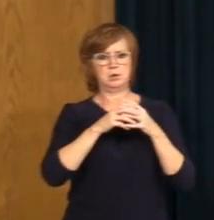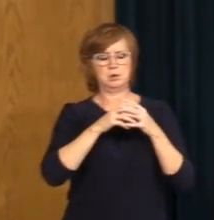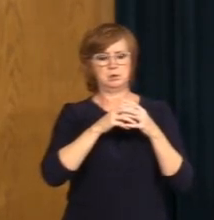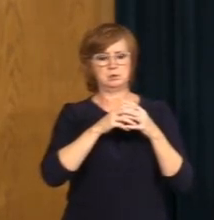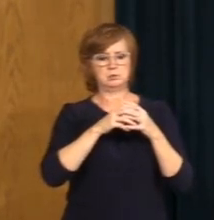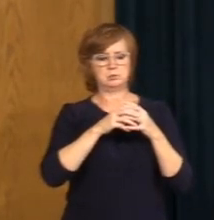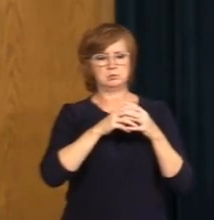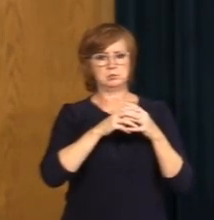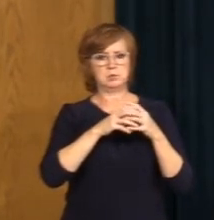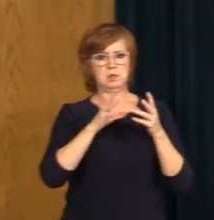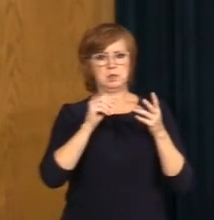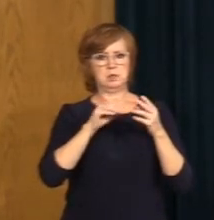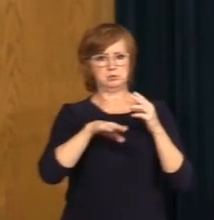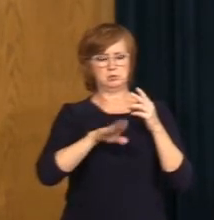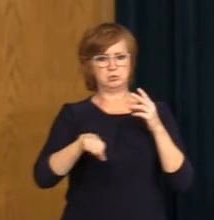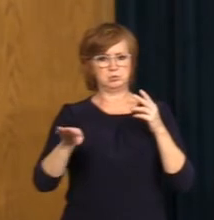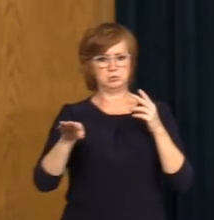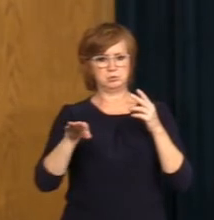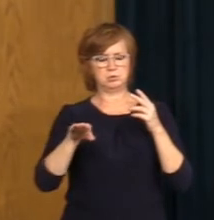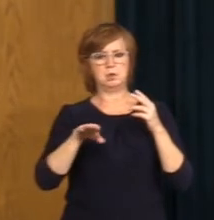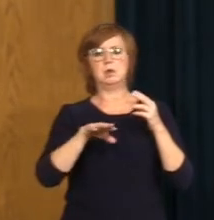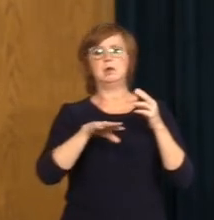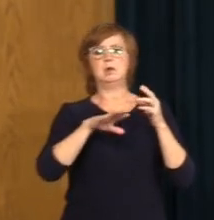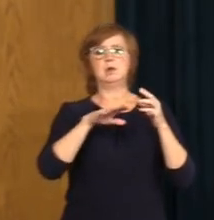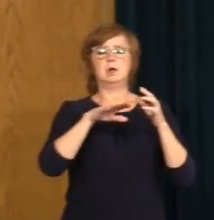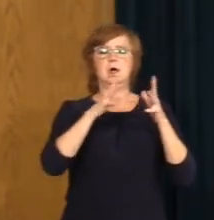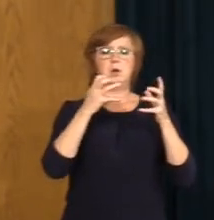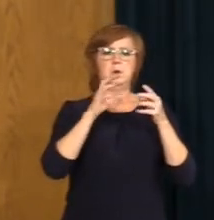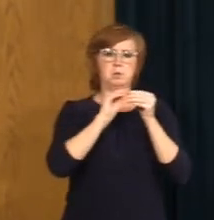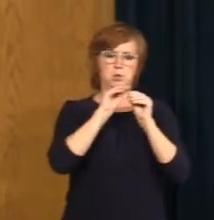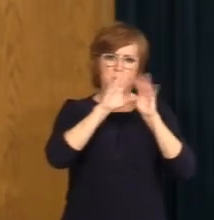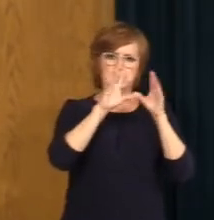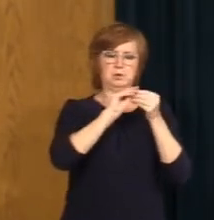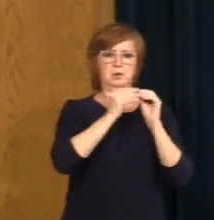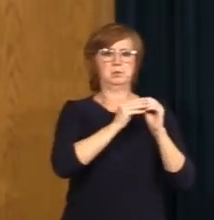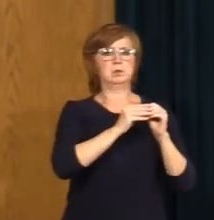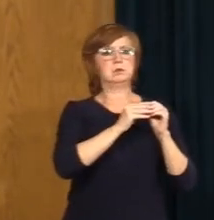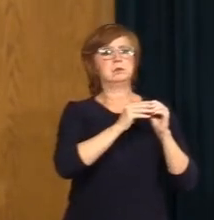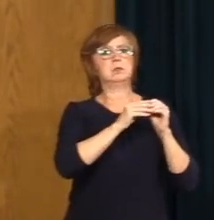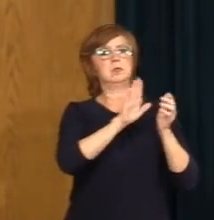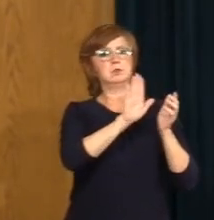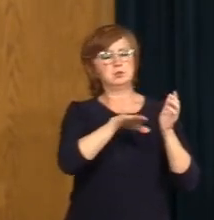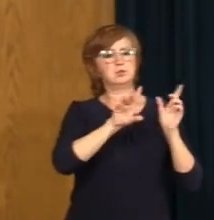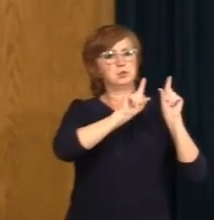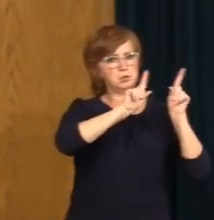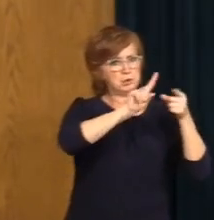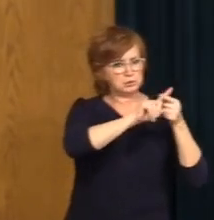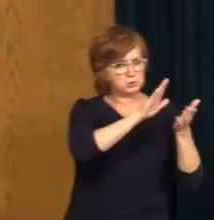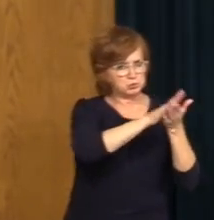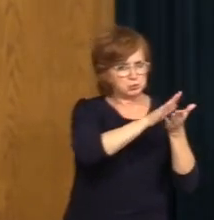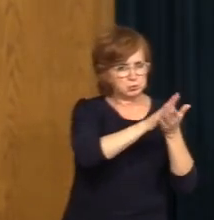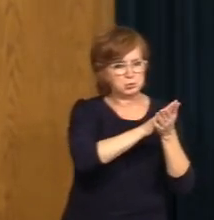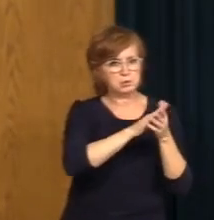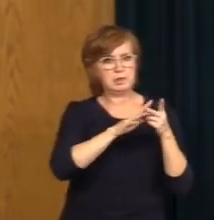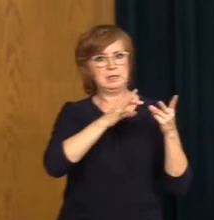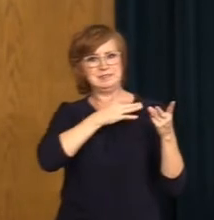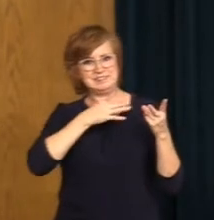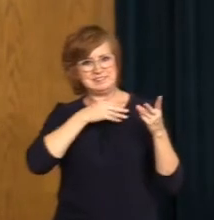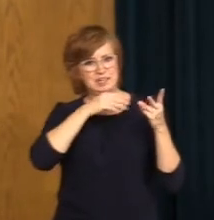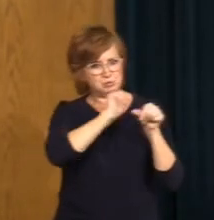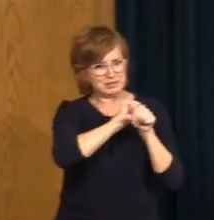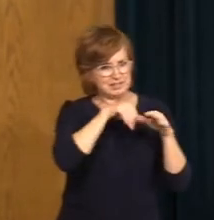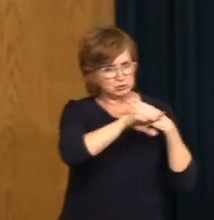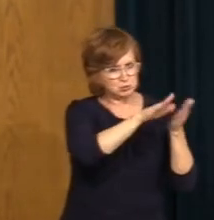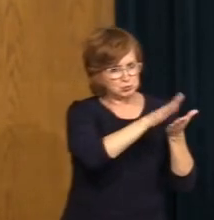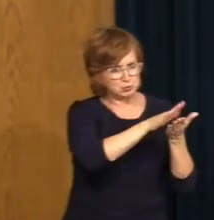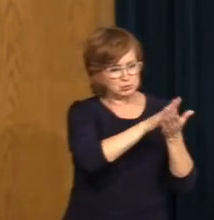by children or staff, I guess, attending schools. Yeah, I think we will try to see how up-to-date we can be, but there